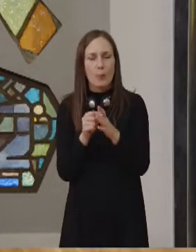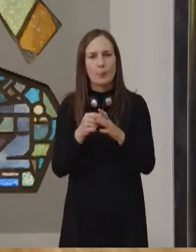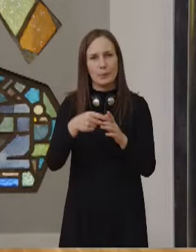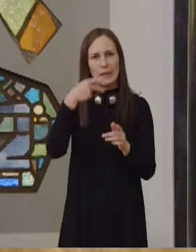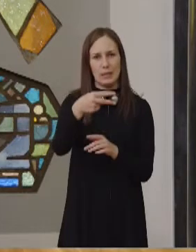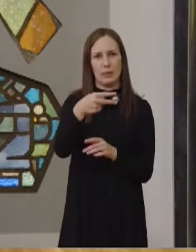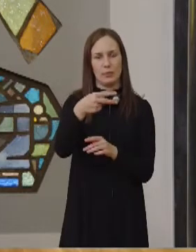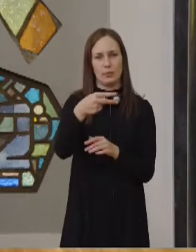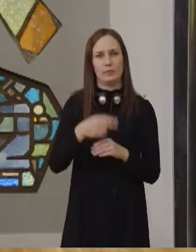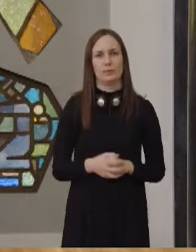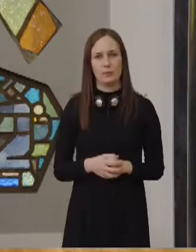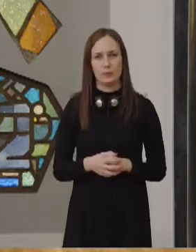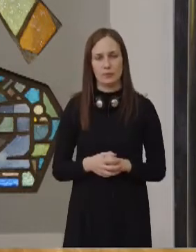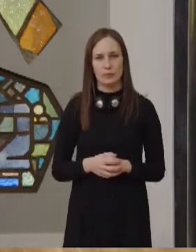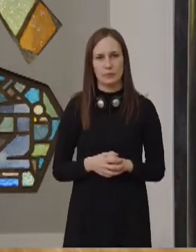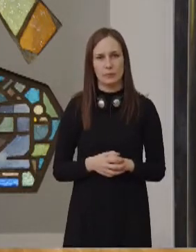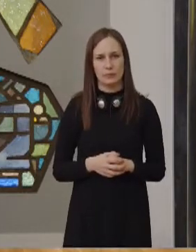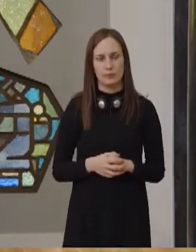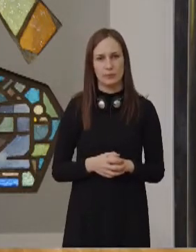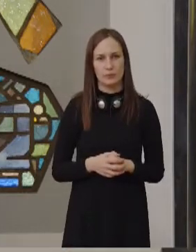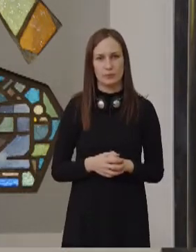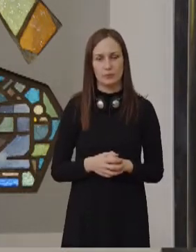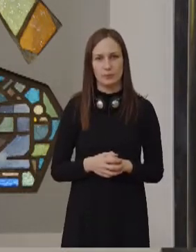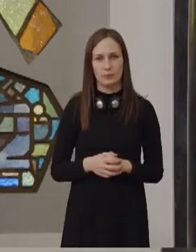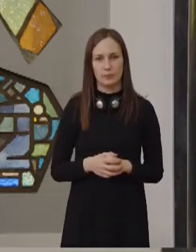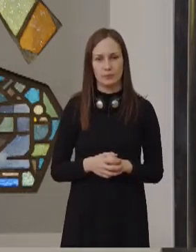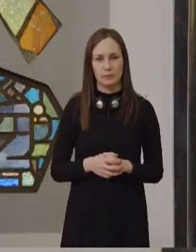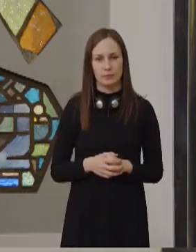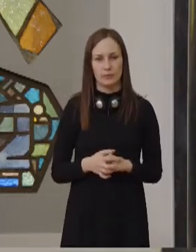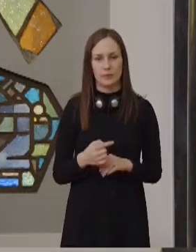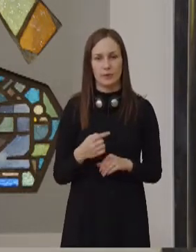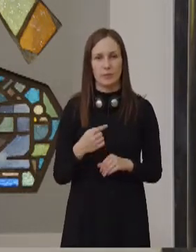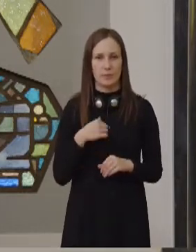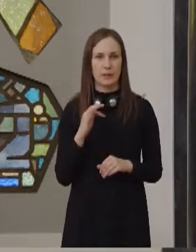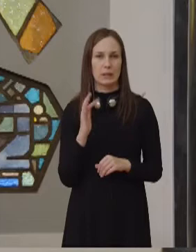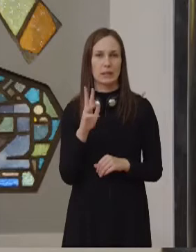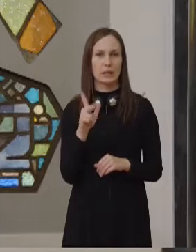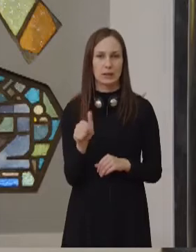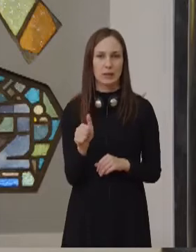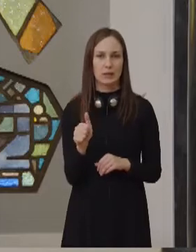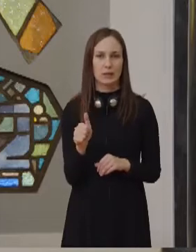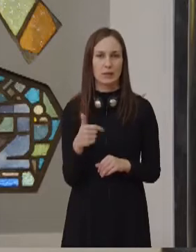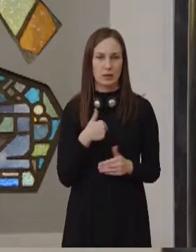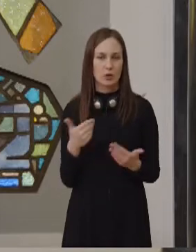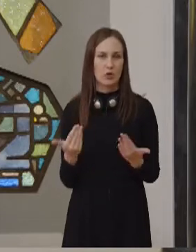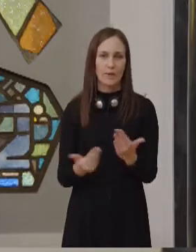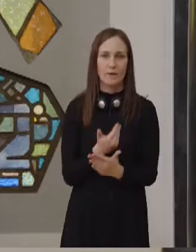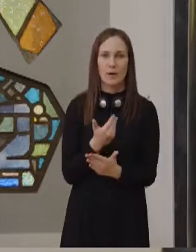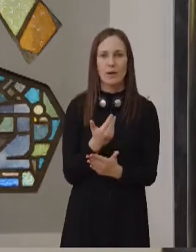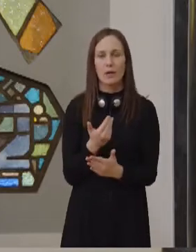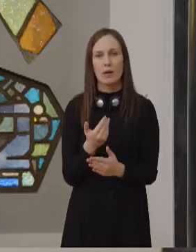family and partnership should be considered as equal things. And it is